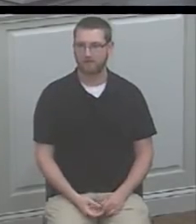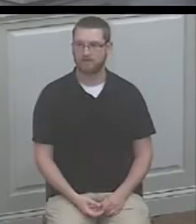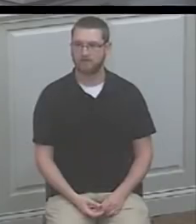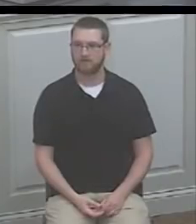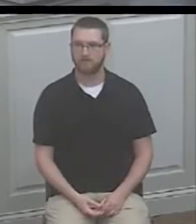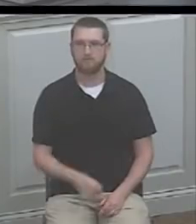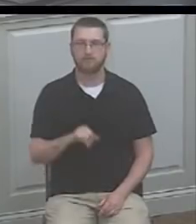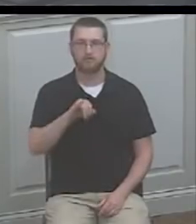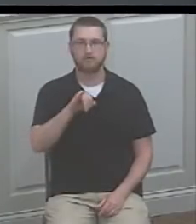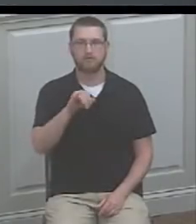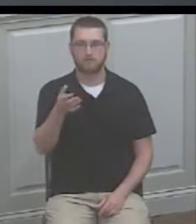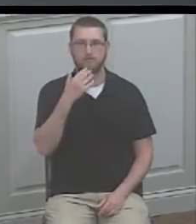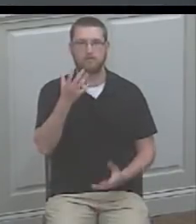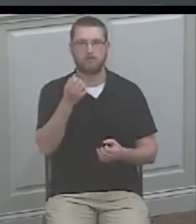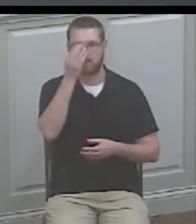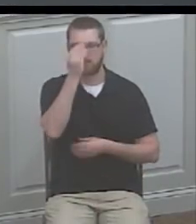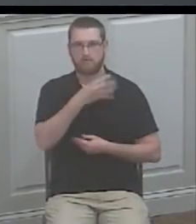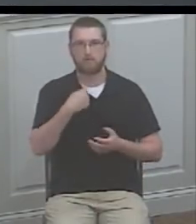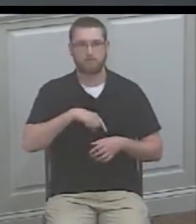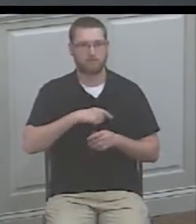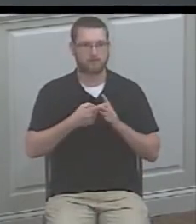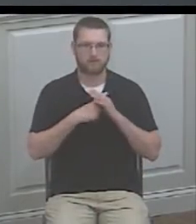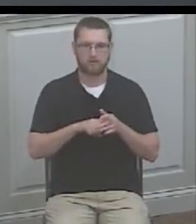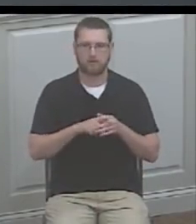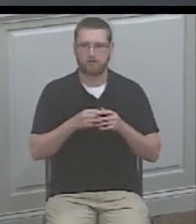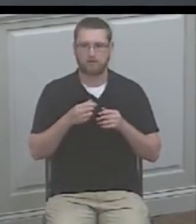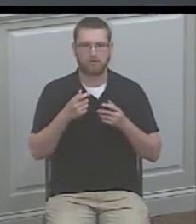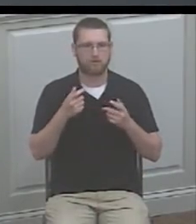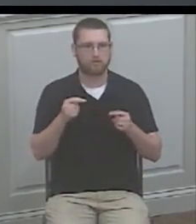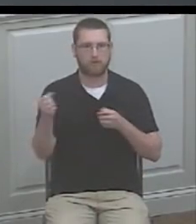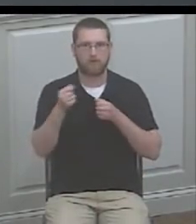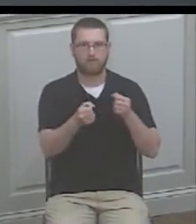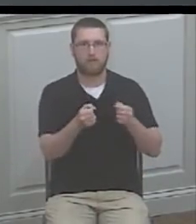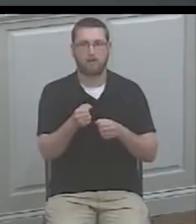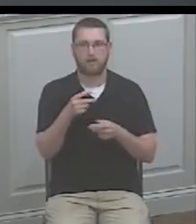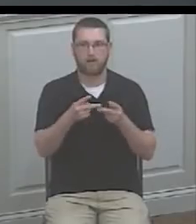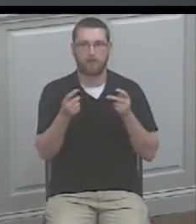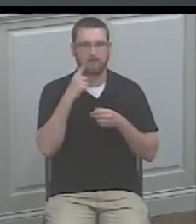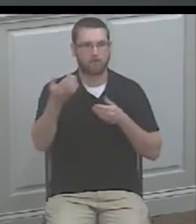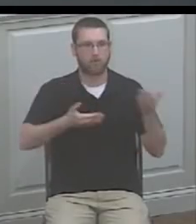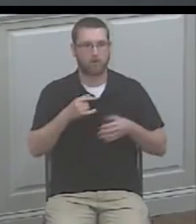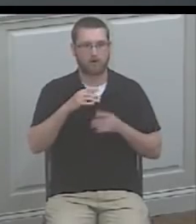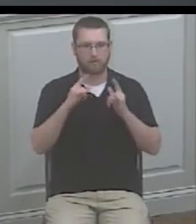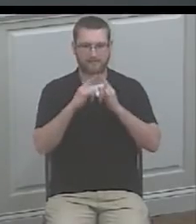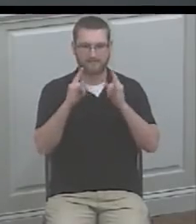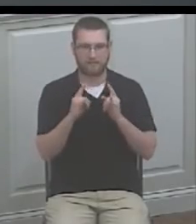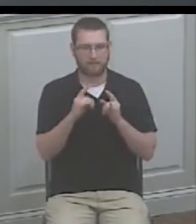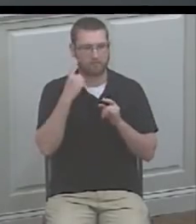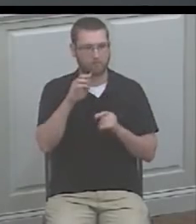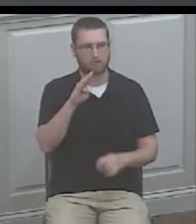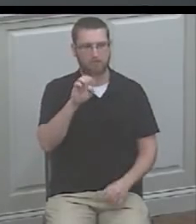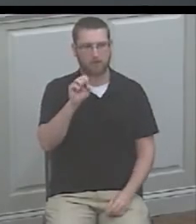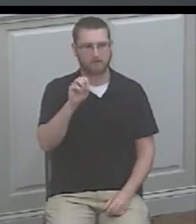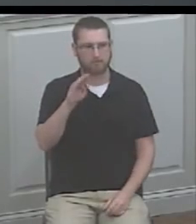I just wanted to let you know that we were still trying to fill spaces at our welcome tent for brass band. Anybody in the audience or